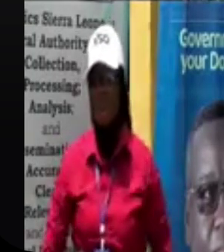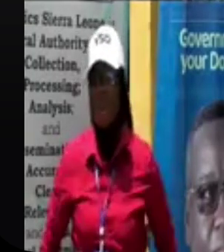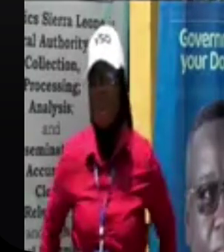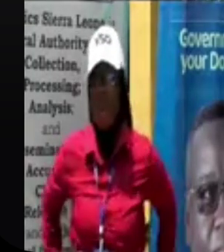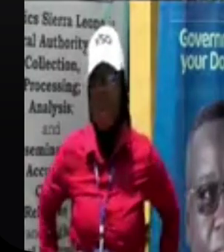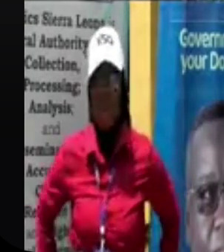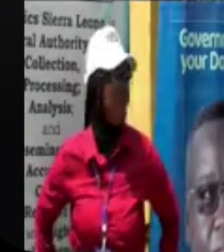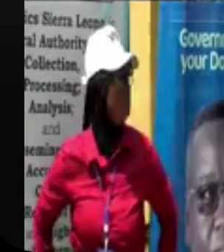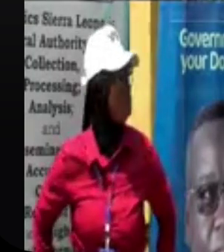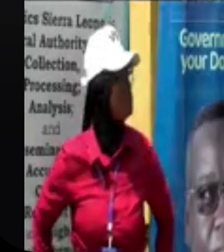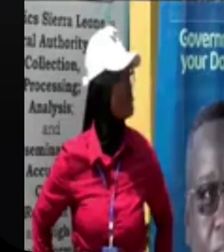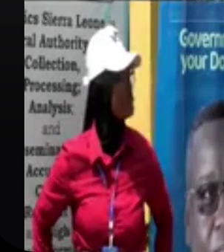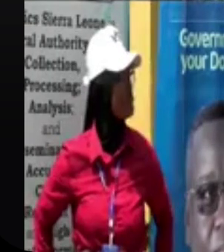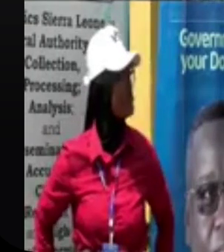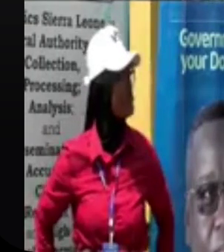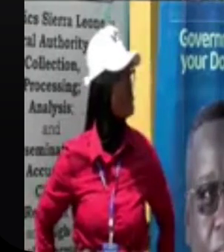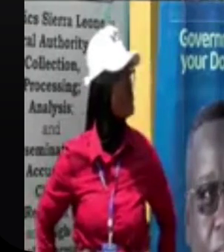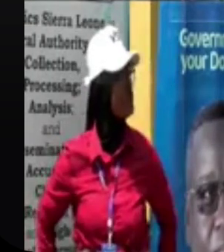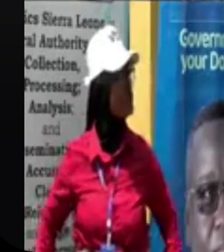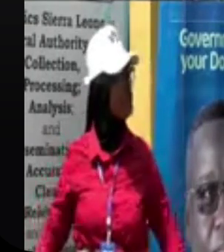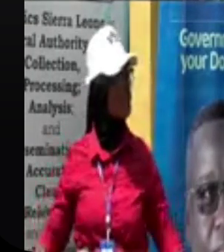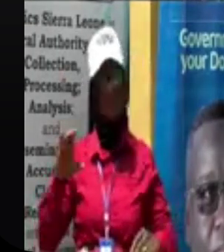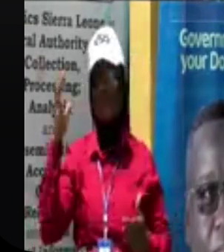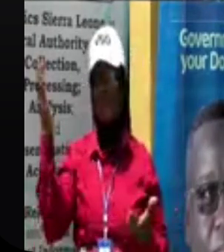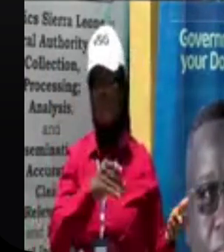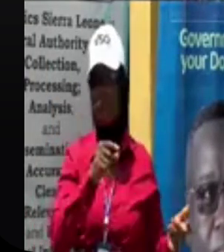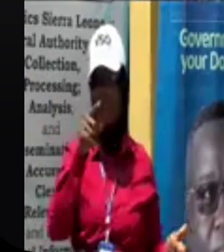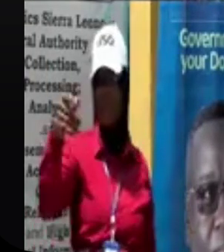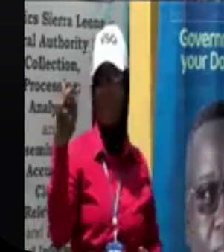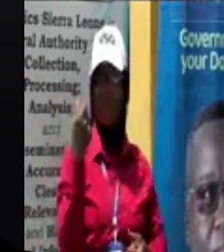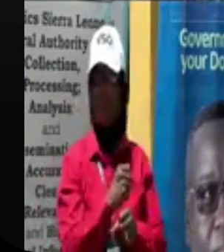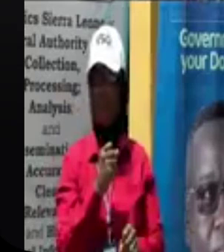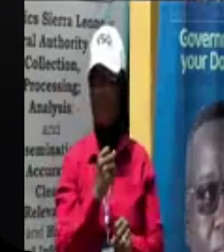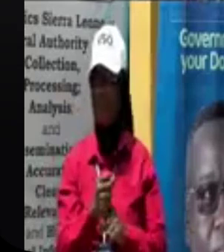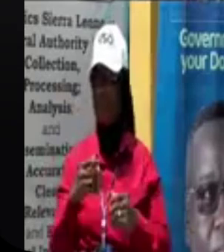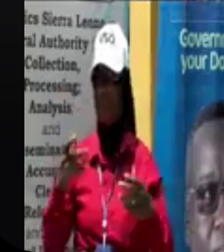year so because me know say the point they want to make now don't make so.